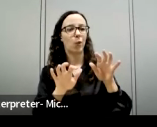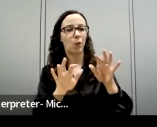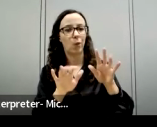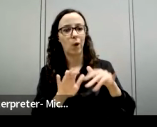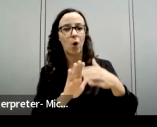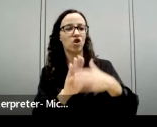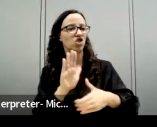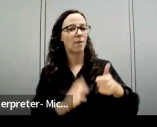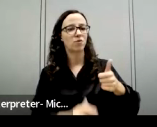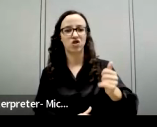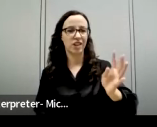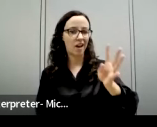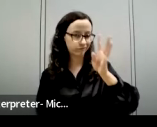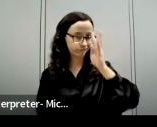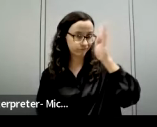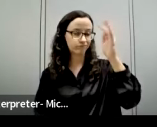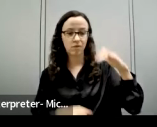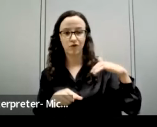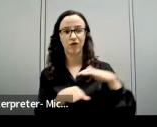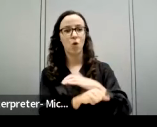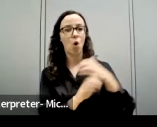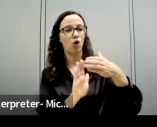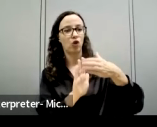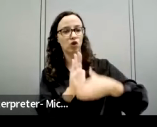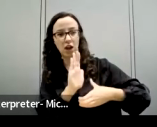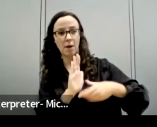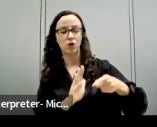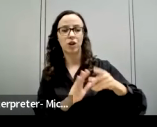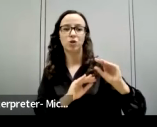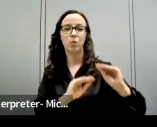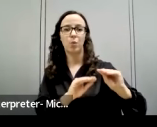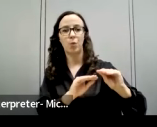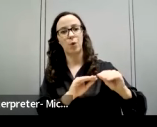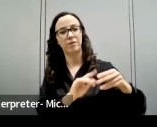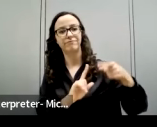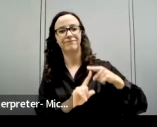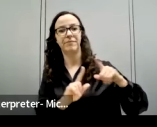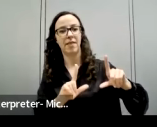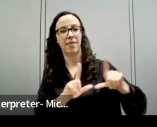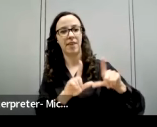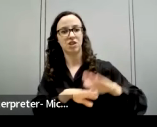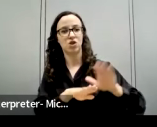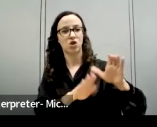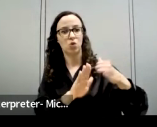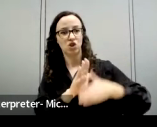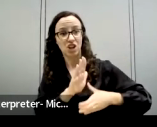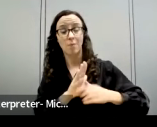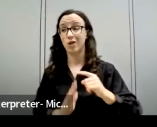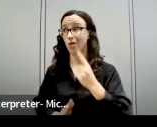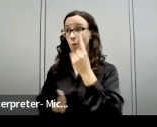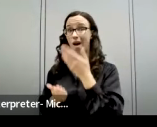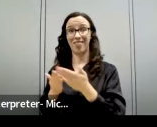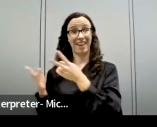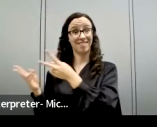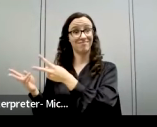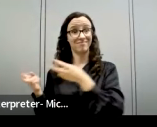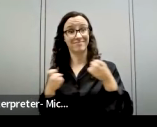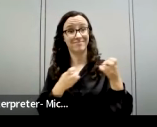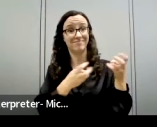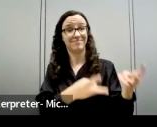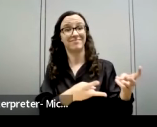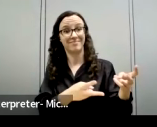by yourself, if you wrote the whole chapter and you put a specific license on your new chapter, and the only thing in there that you didn't make was an image,